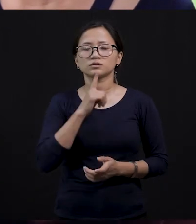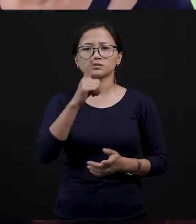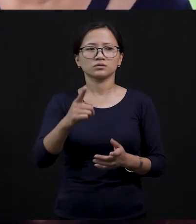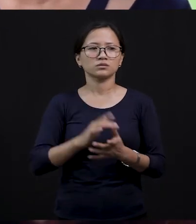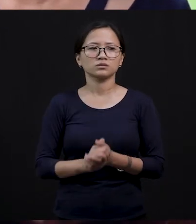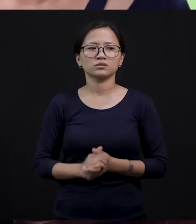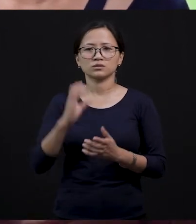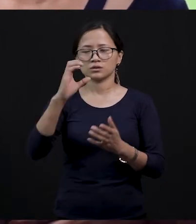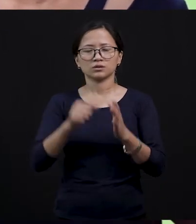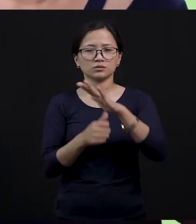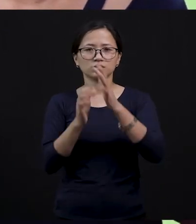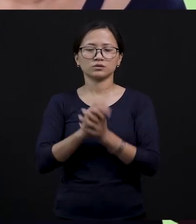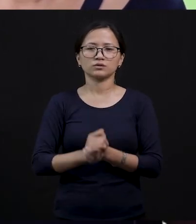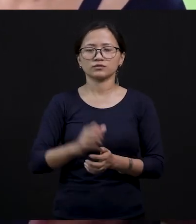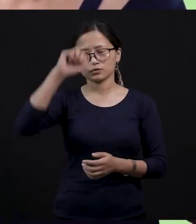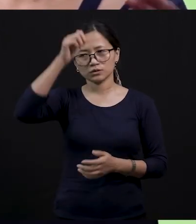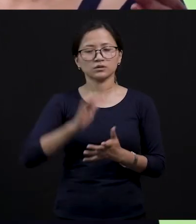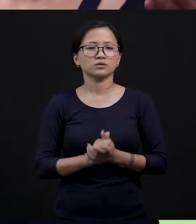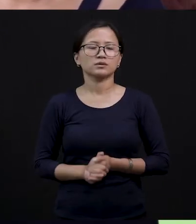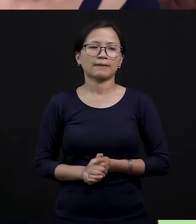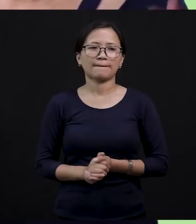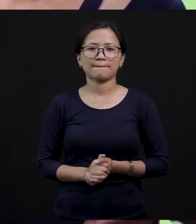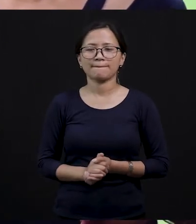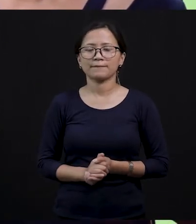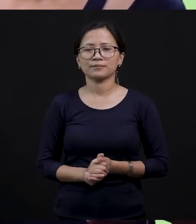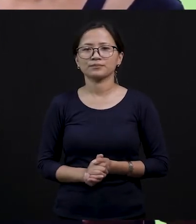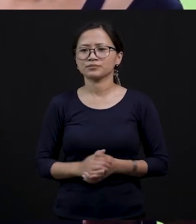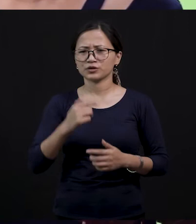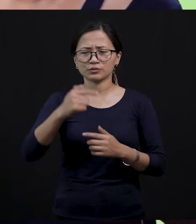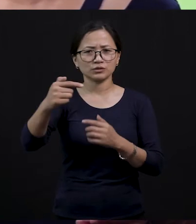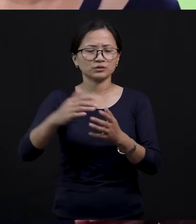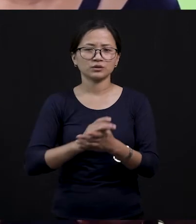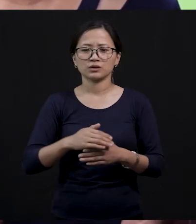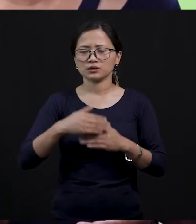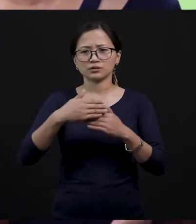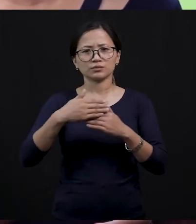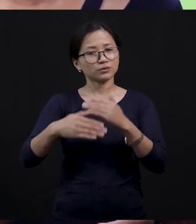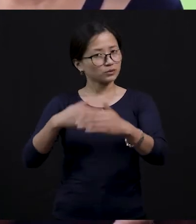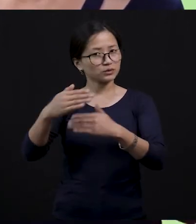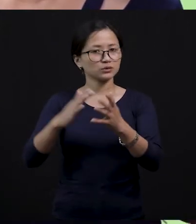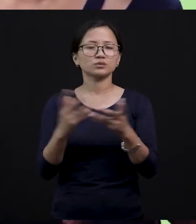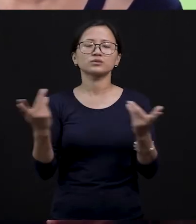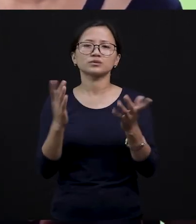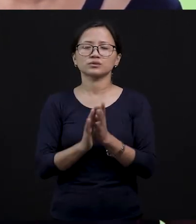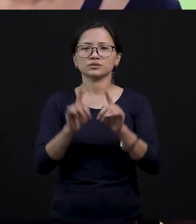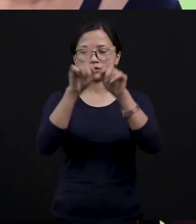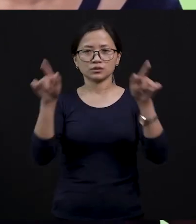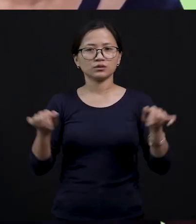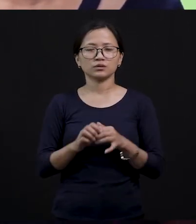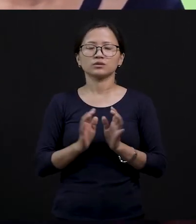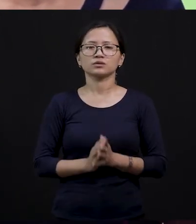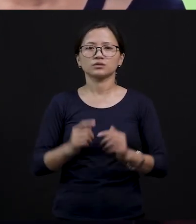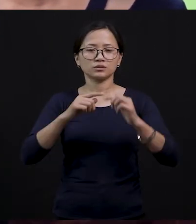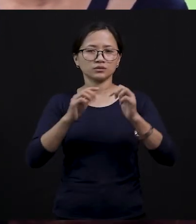is an Election Commission of India. So basically, the process which is there up on the screen for you, this is a process